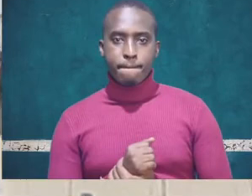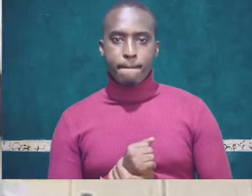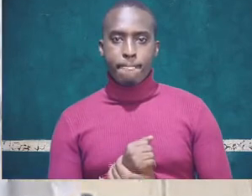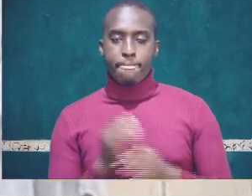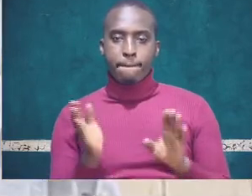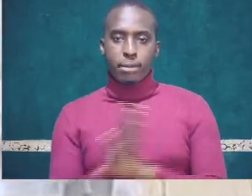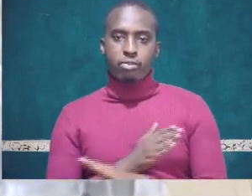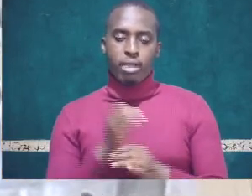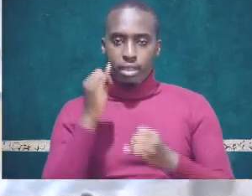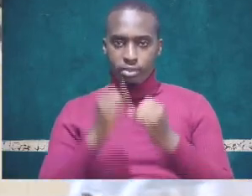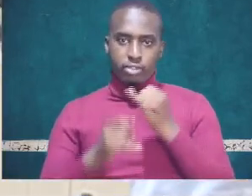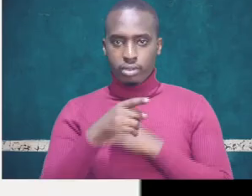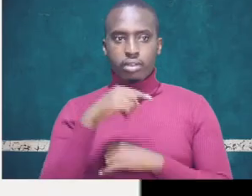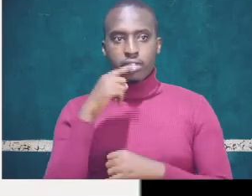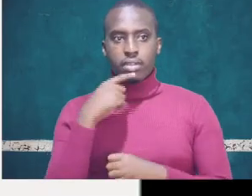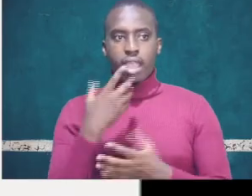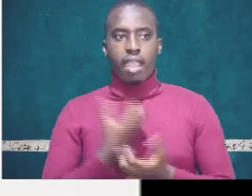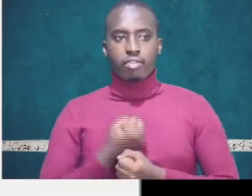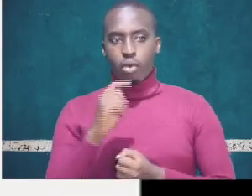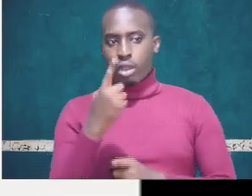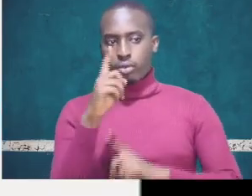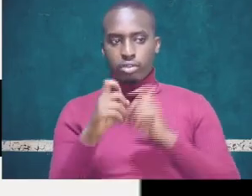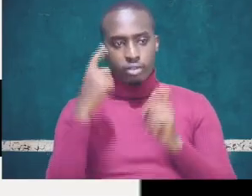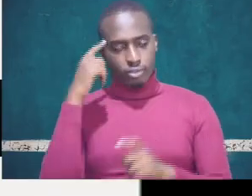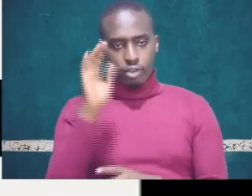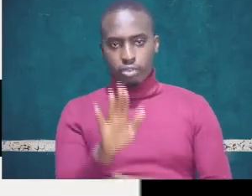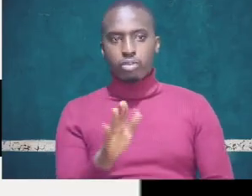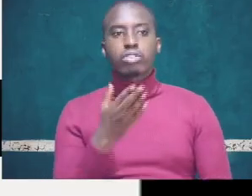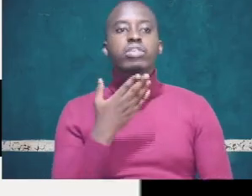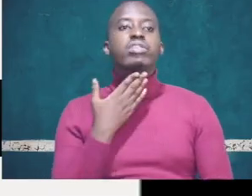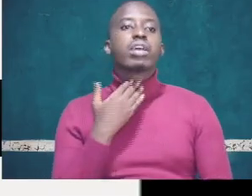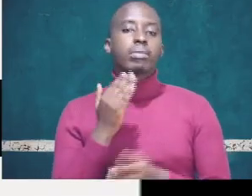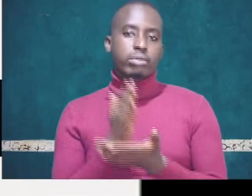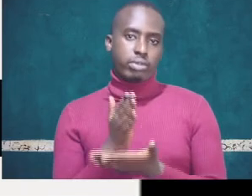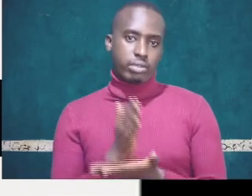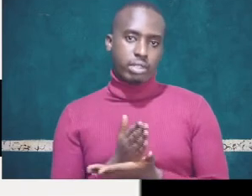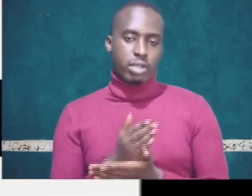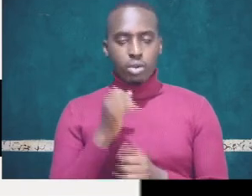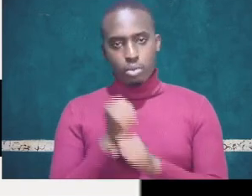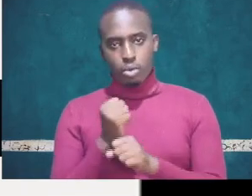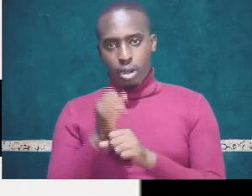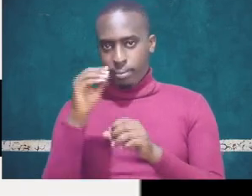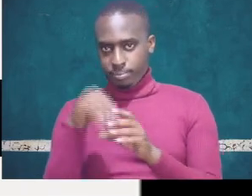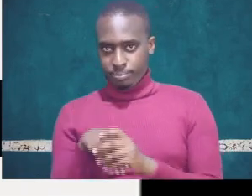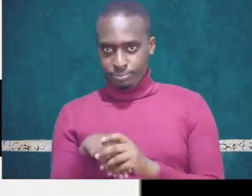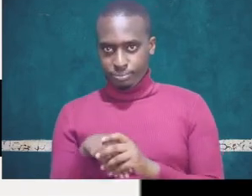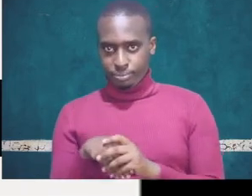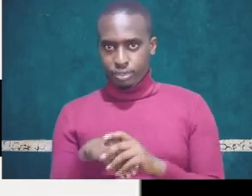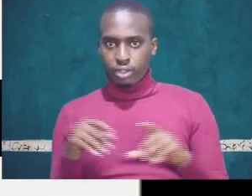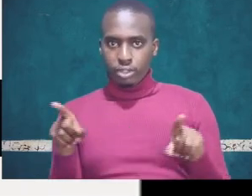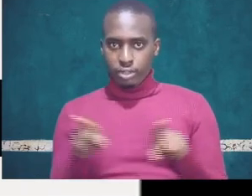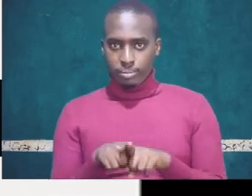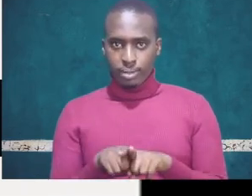before I wind up this lesson, I have one question for you, which I want you to work out. So